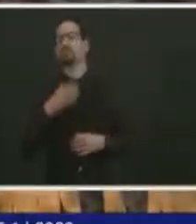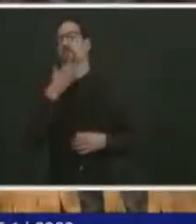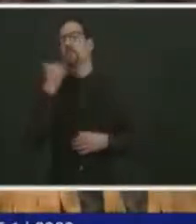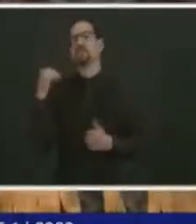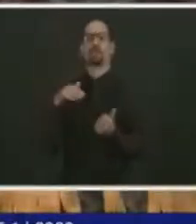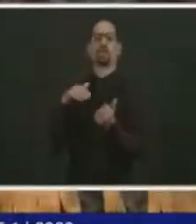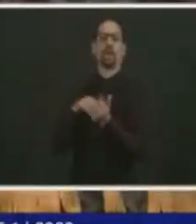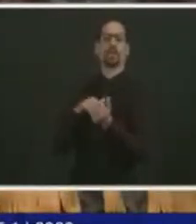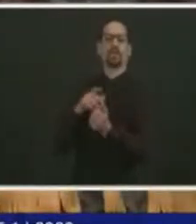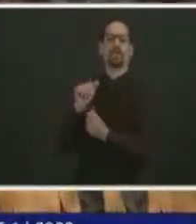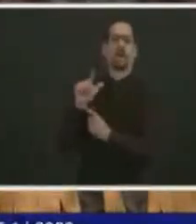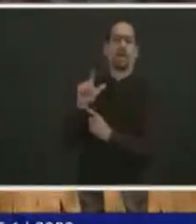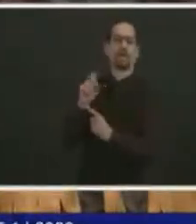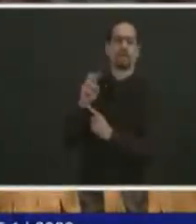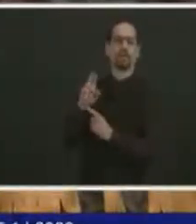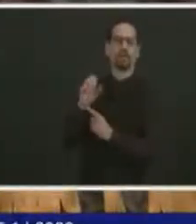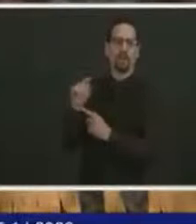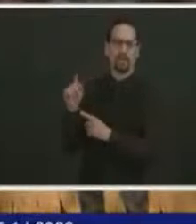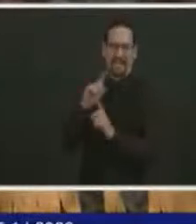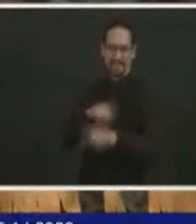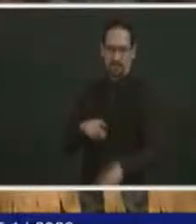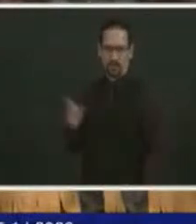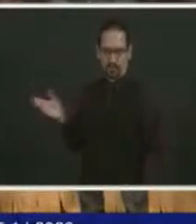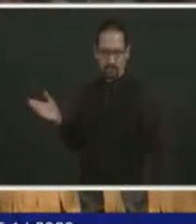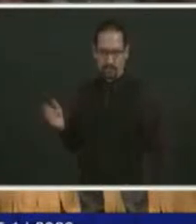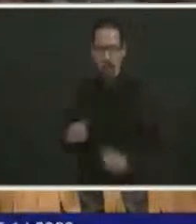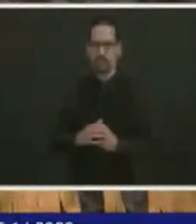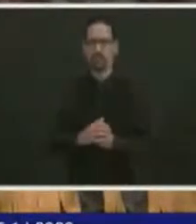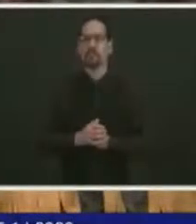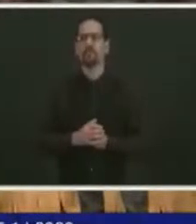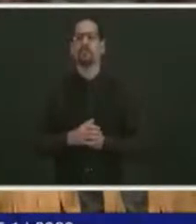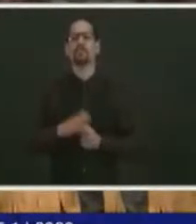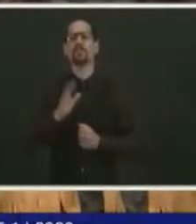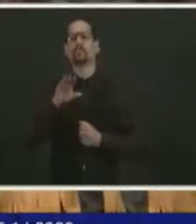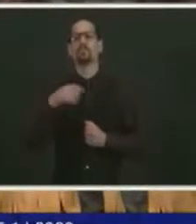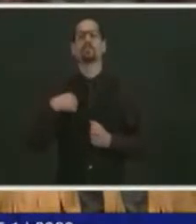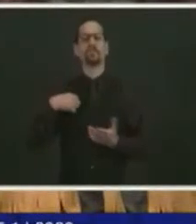it. We've recognized and